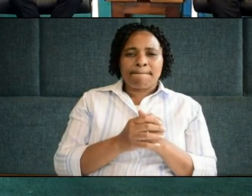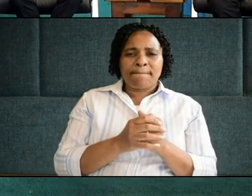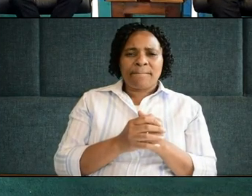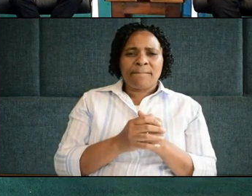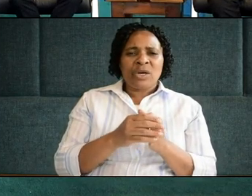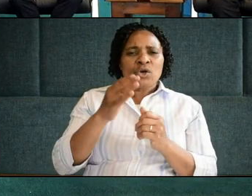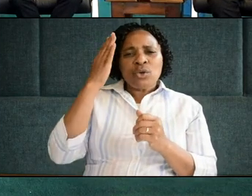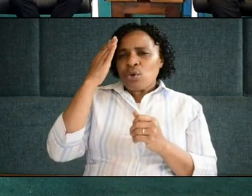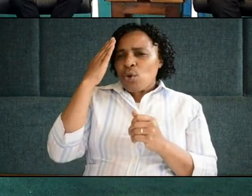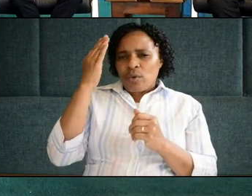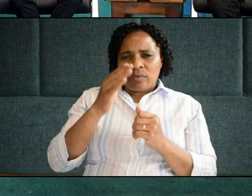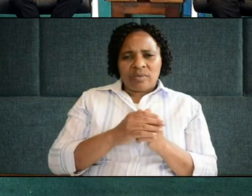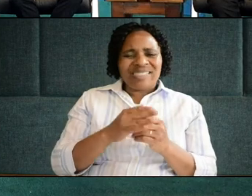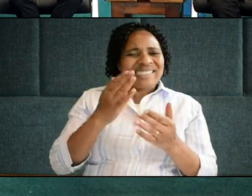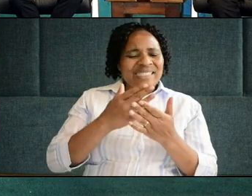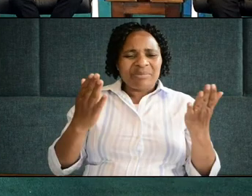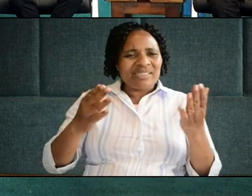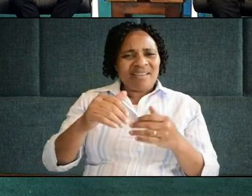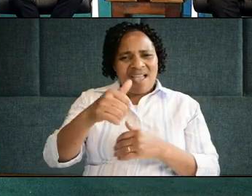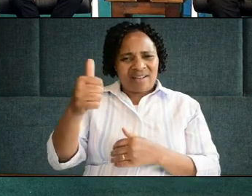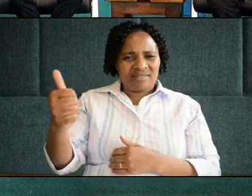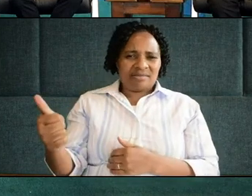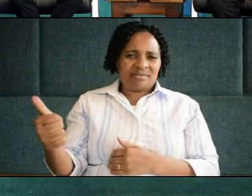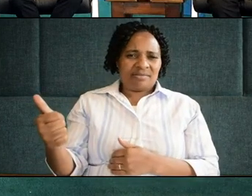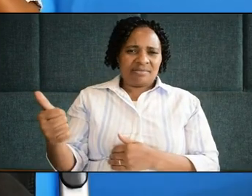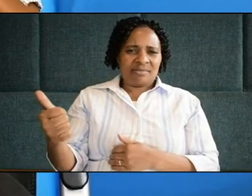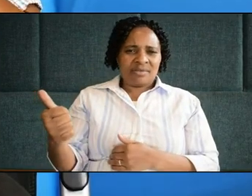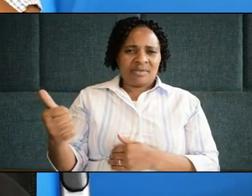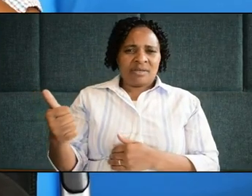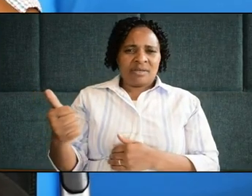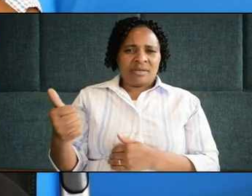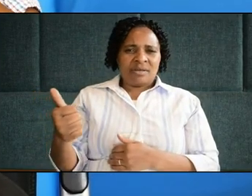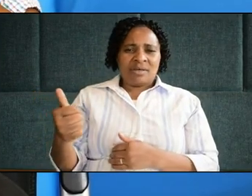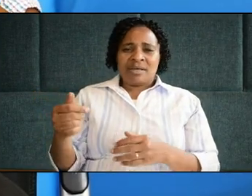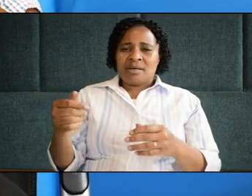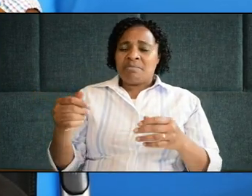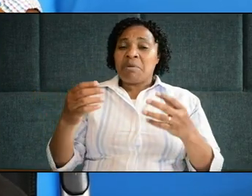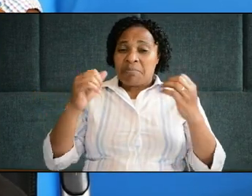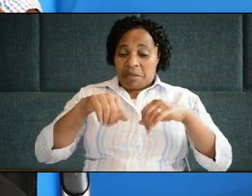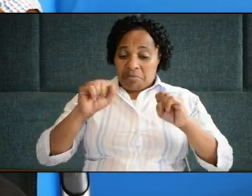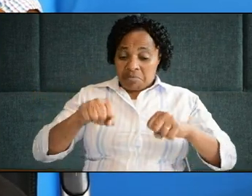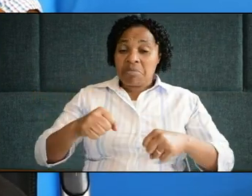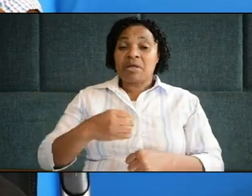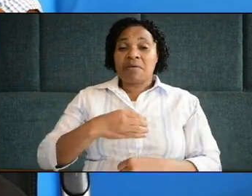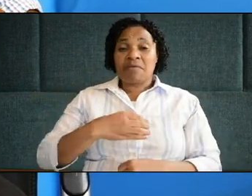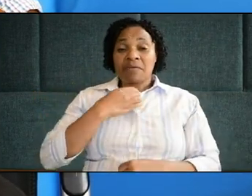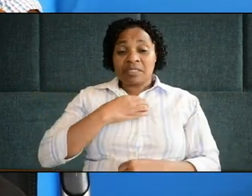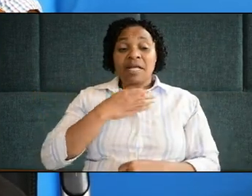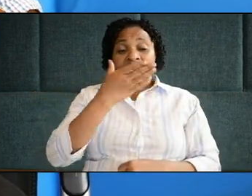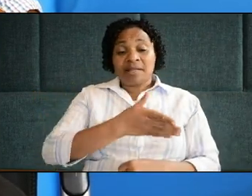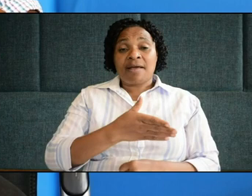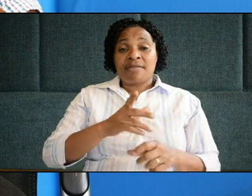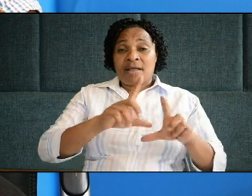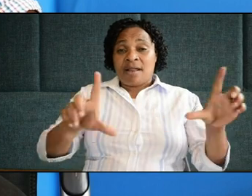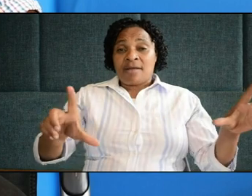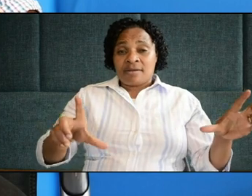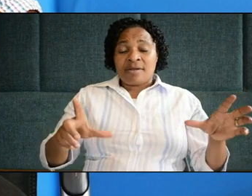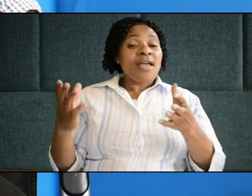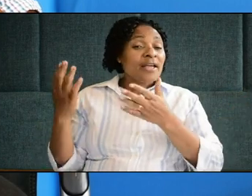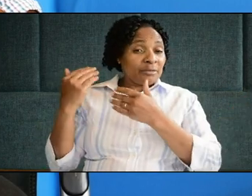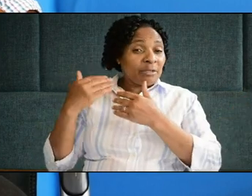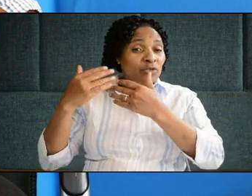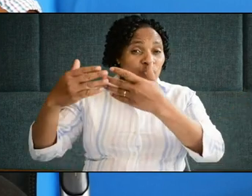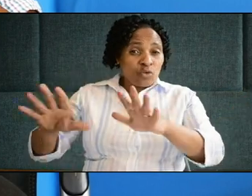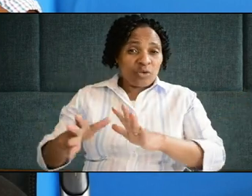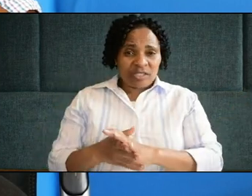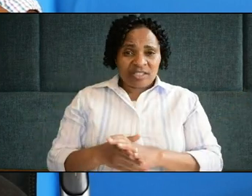you know, something else. They were strangers in the land, so you'd expect them to lose.